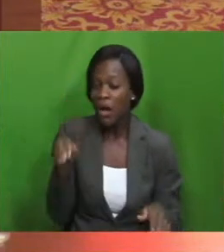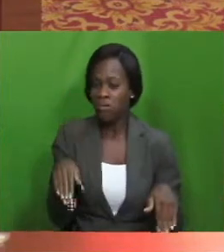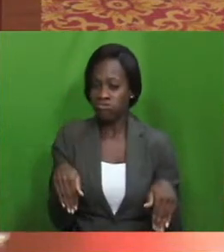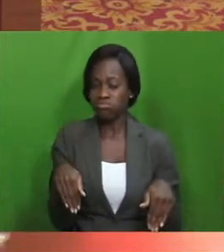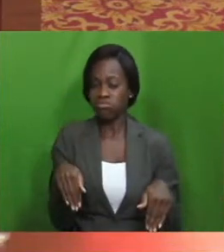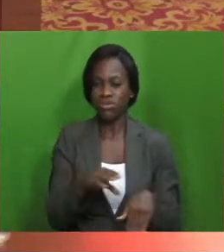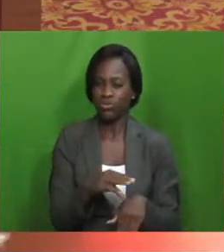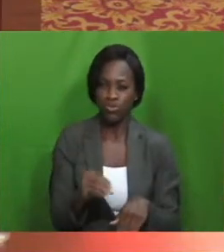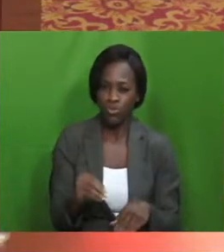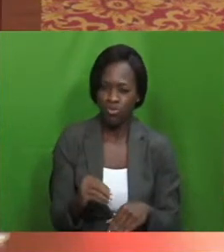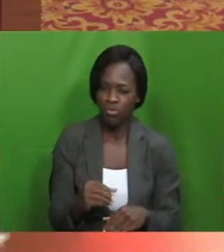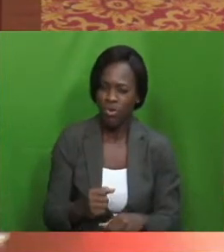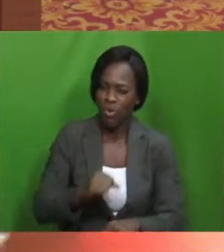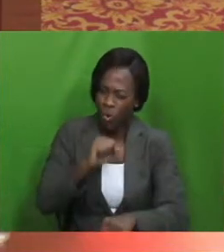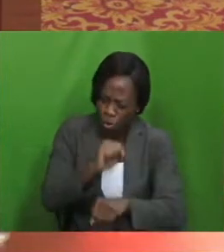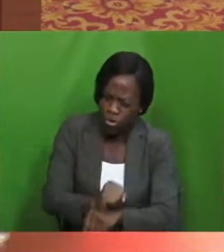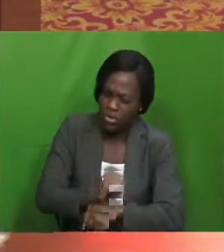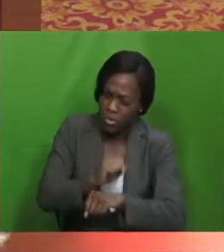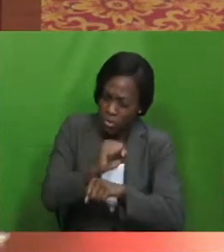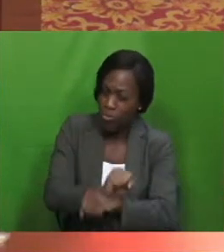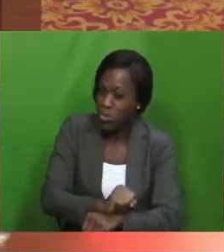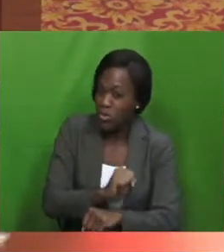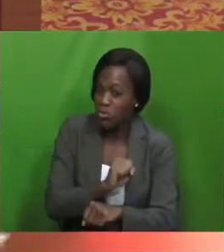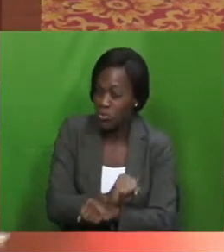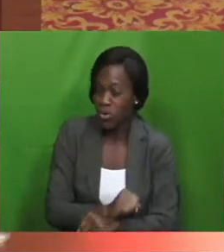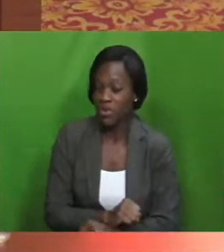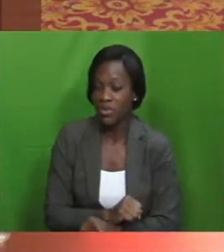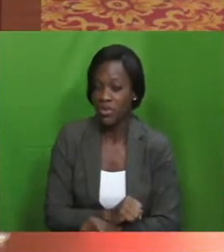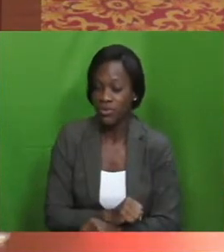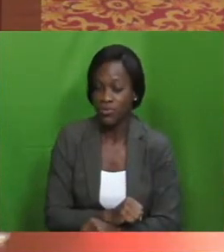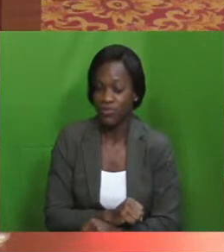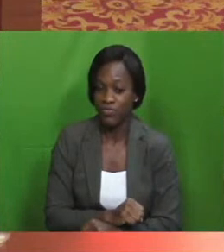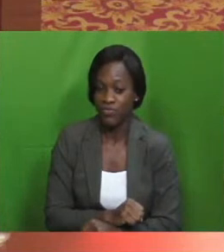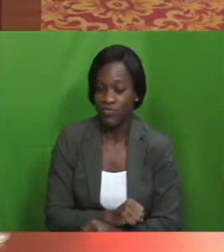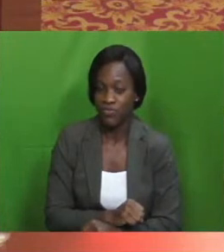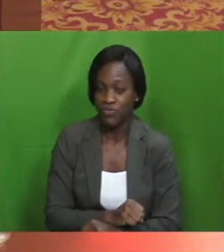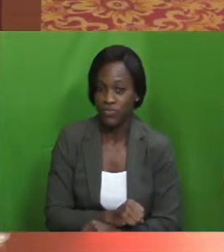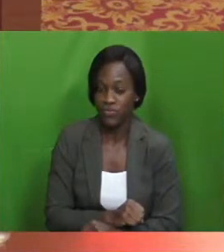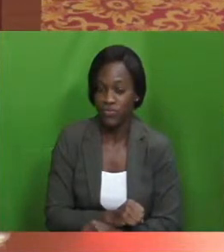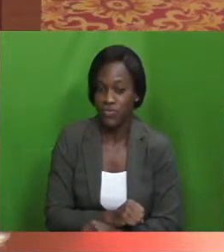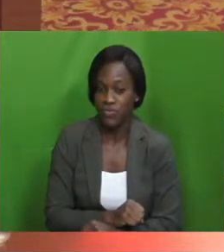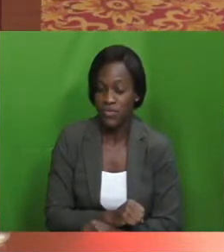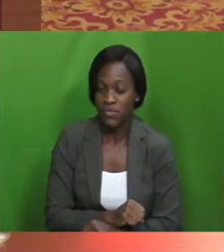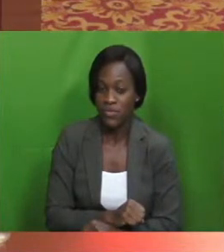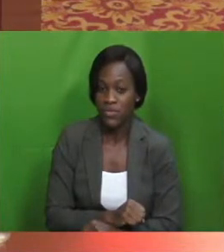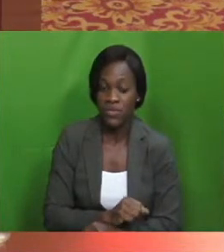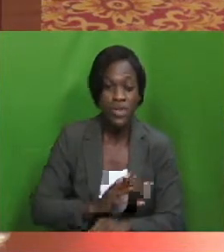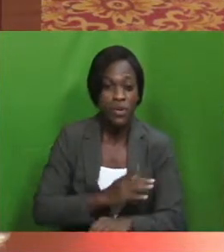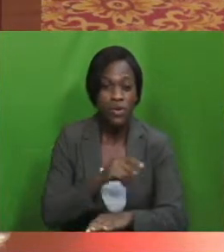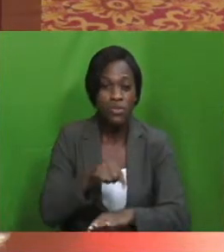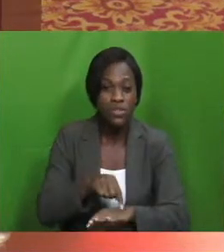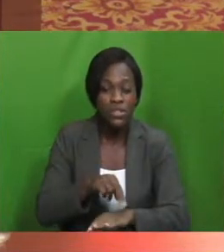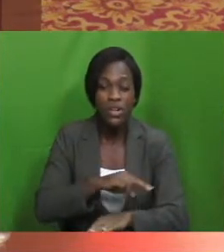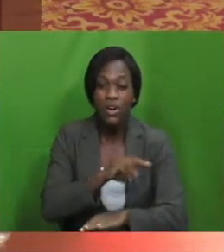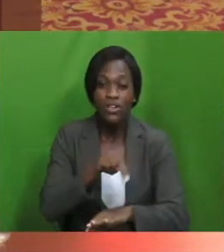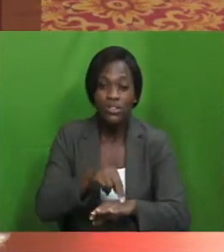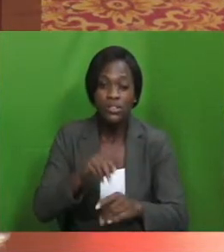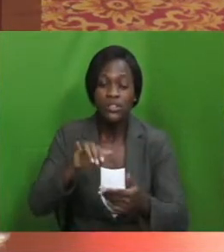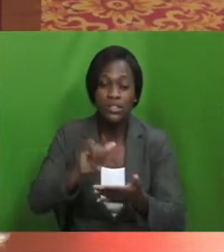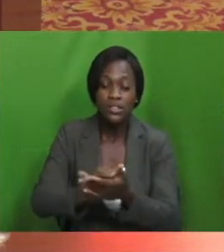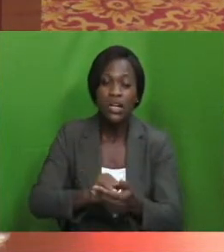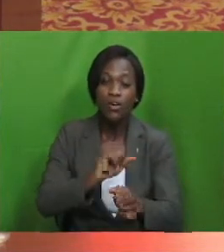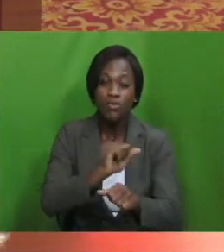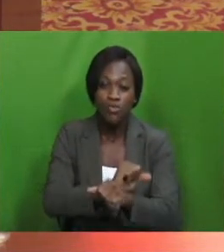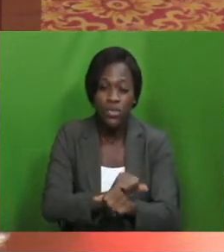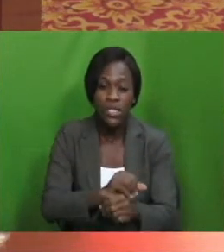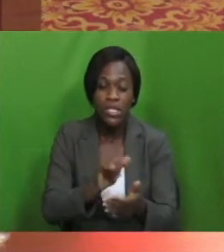to do more. The Speaker, a nation that is showing such promise would certainly attract envy and